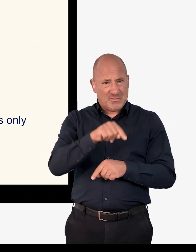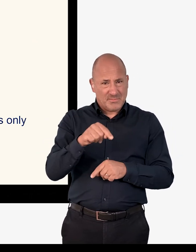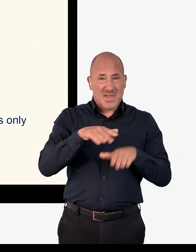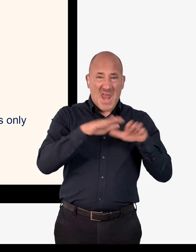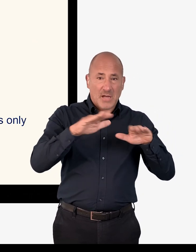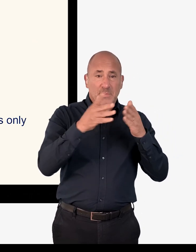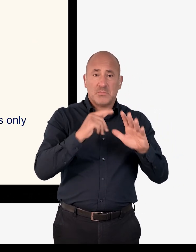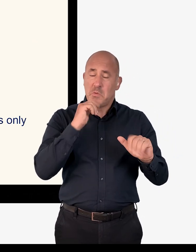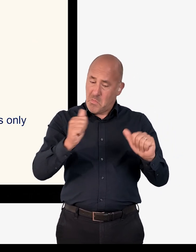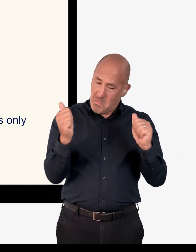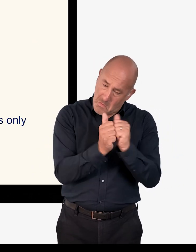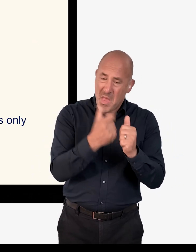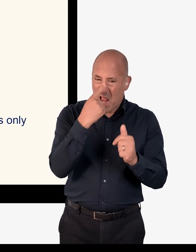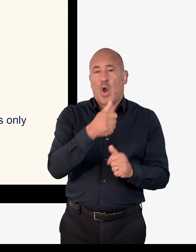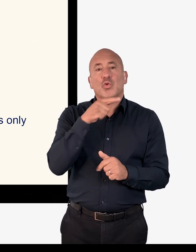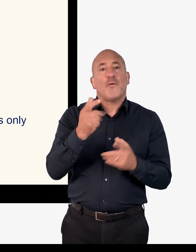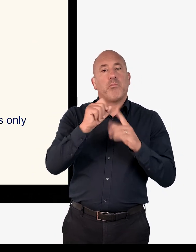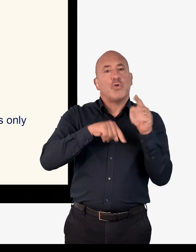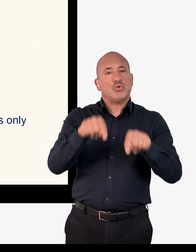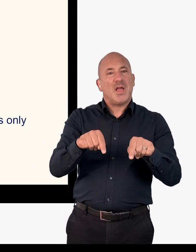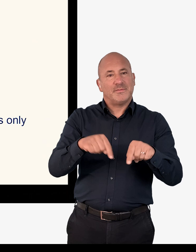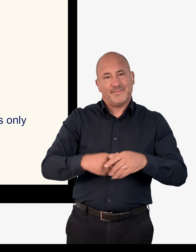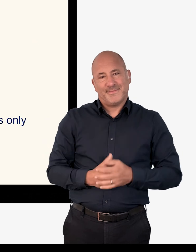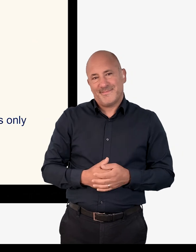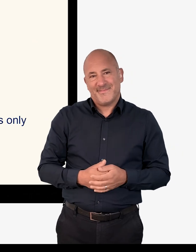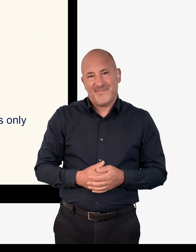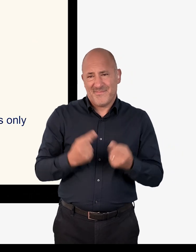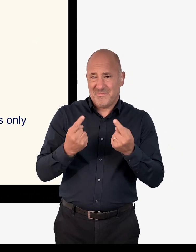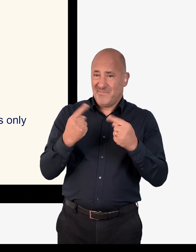that the land and buildings can be used for the project purposes.